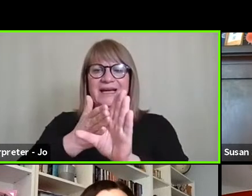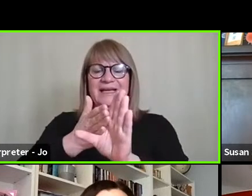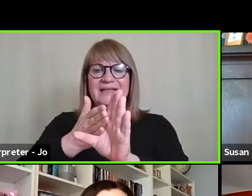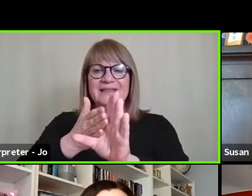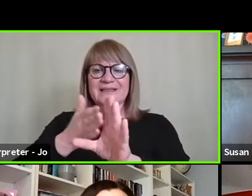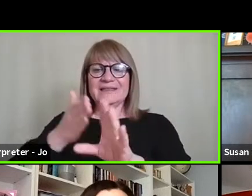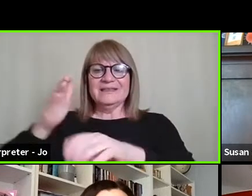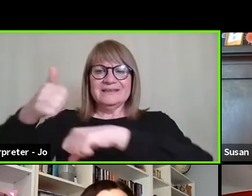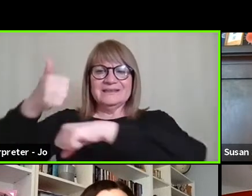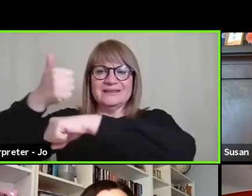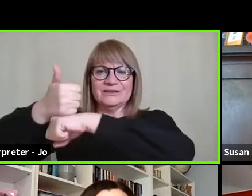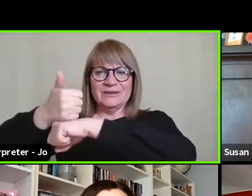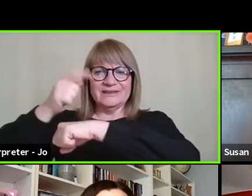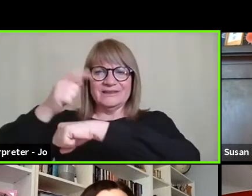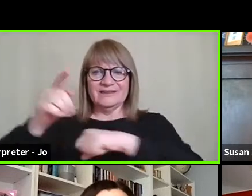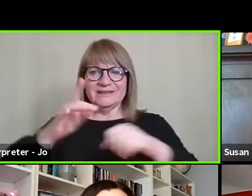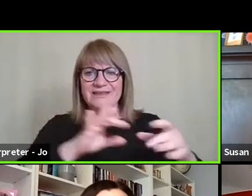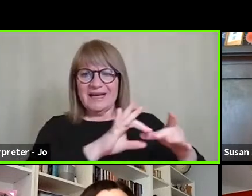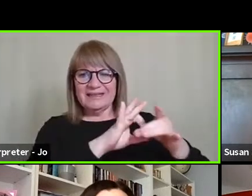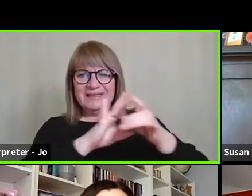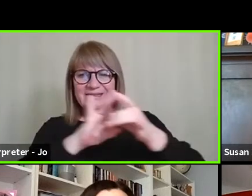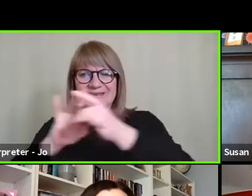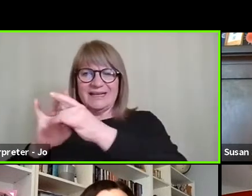this work get tied to conservatorship